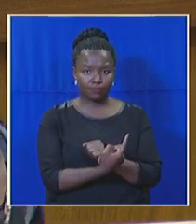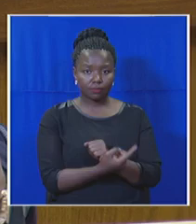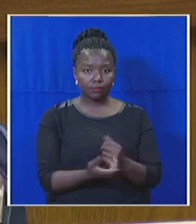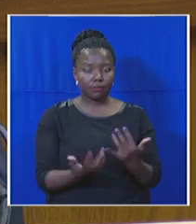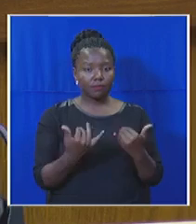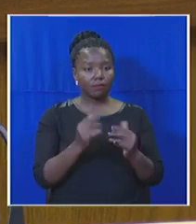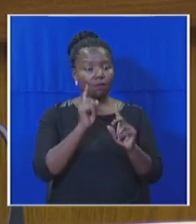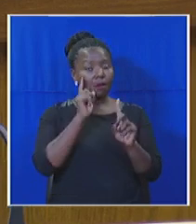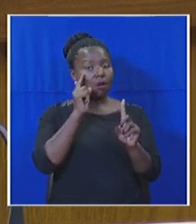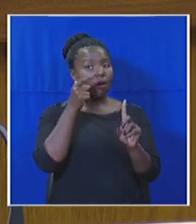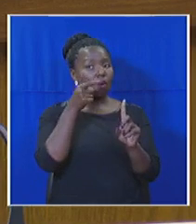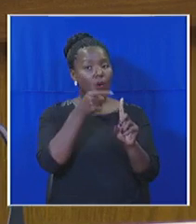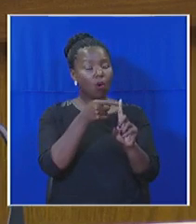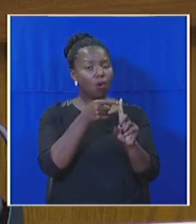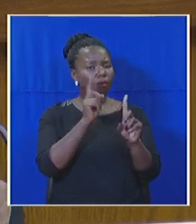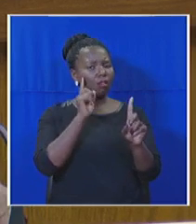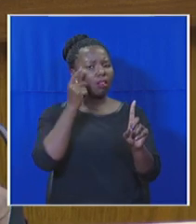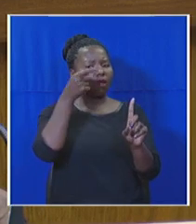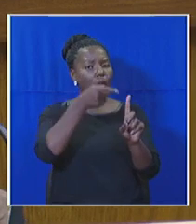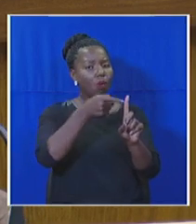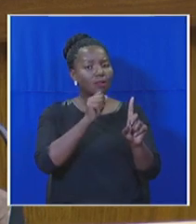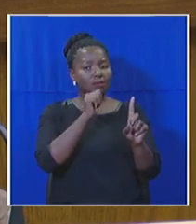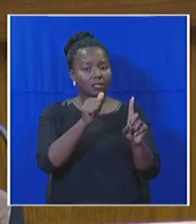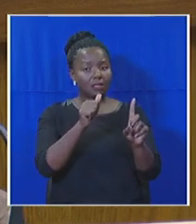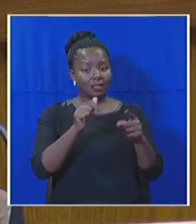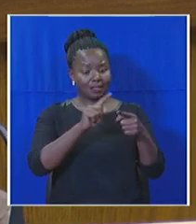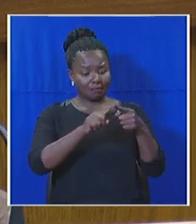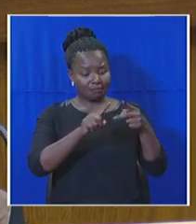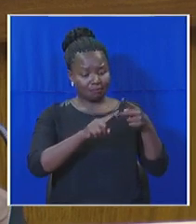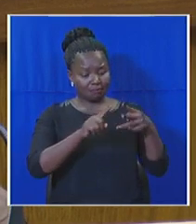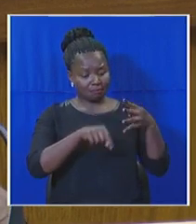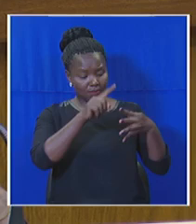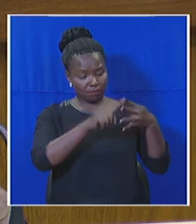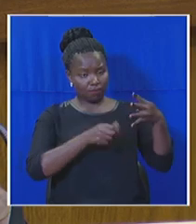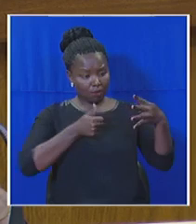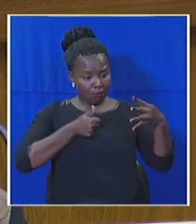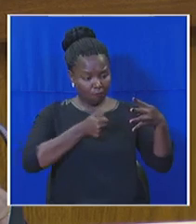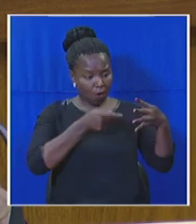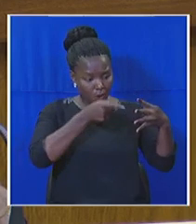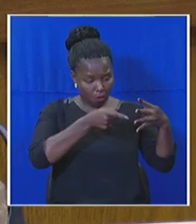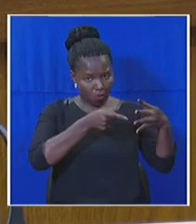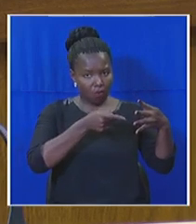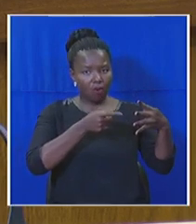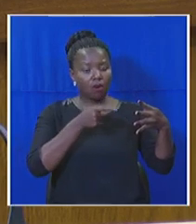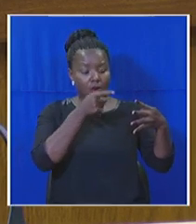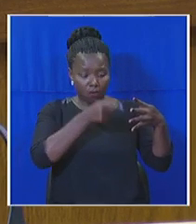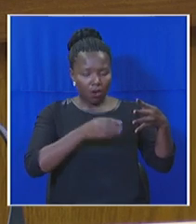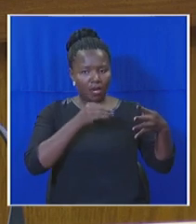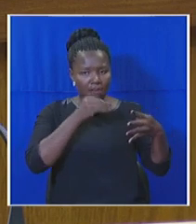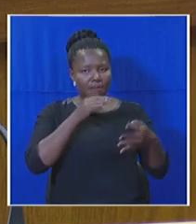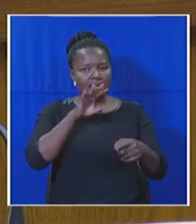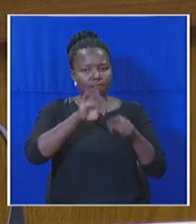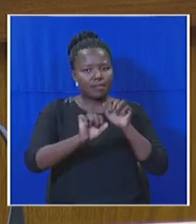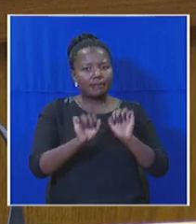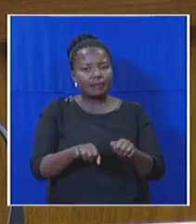to use these indicators to align the autonomy and